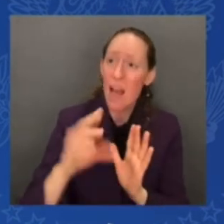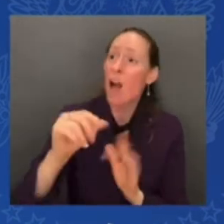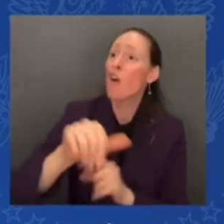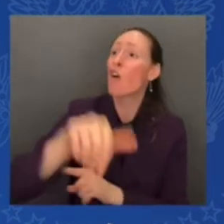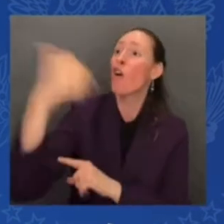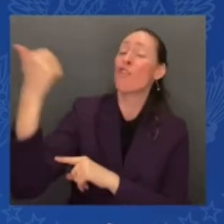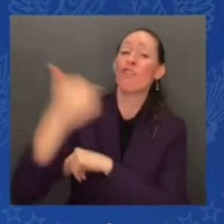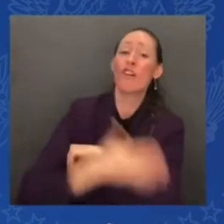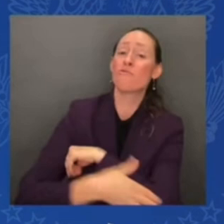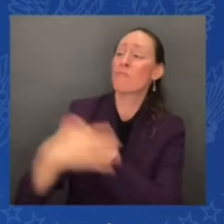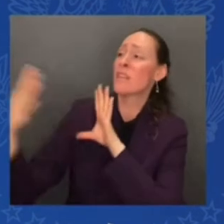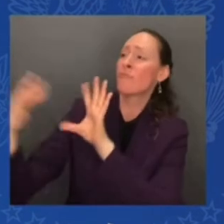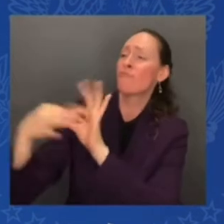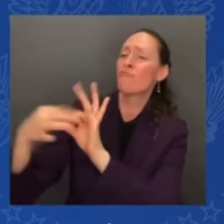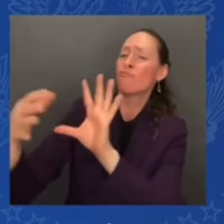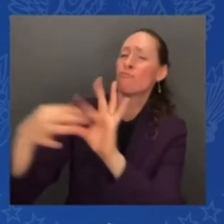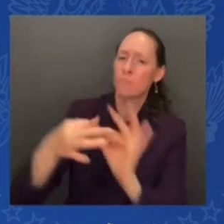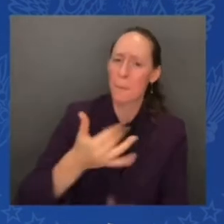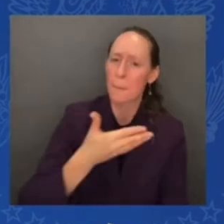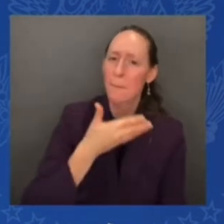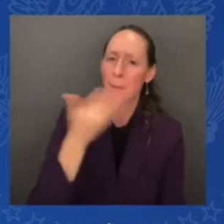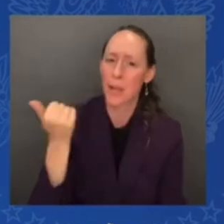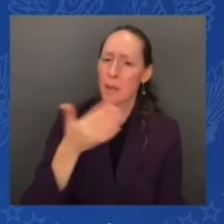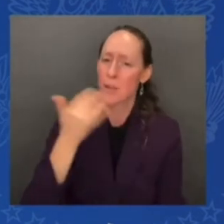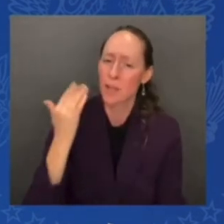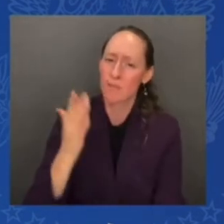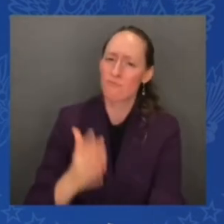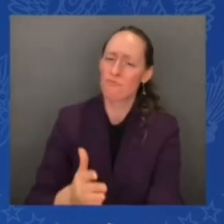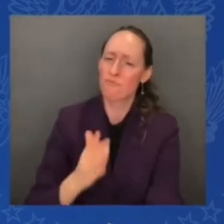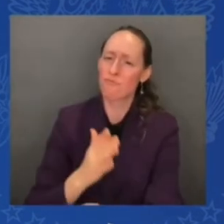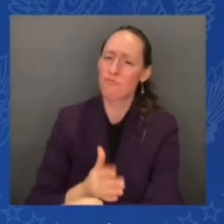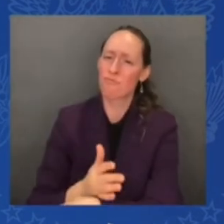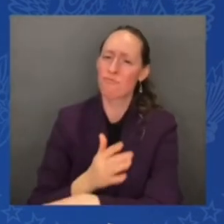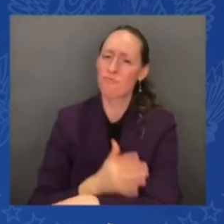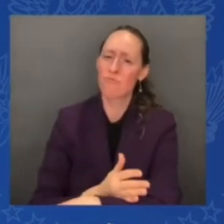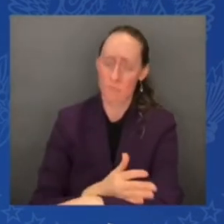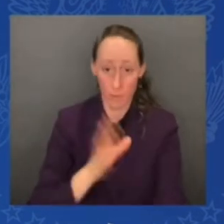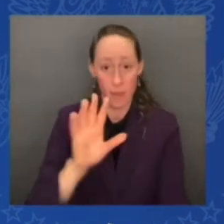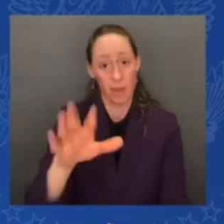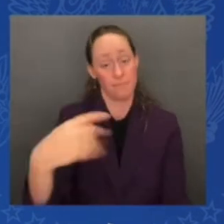invest overseas because labor was cheaper, shutting down factories